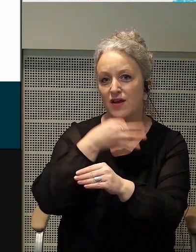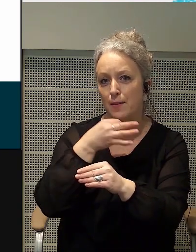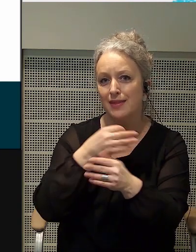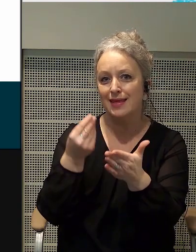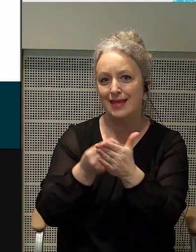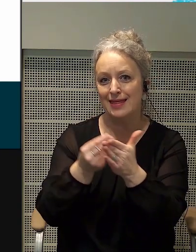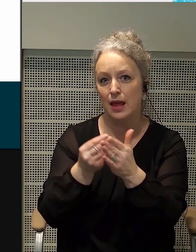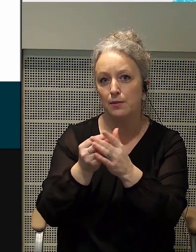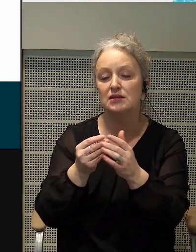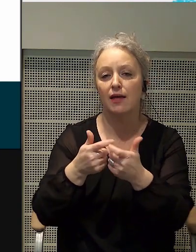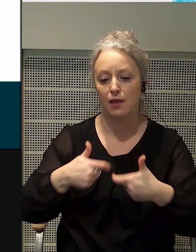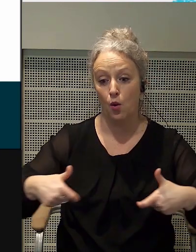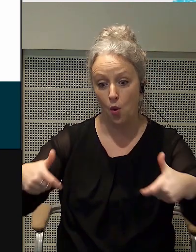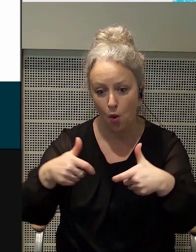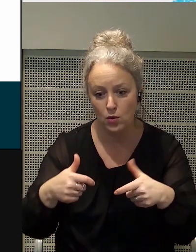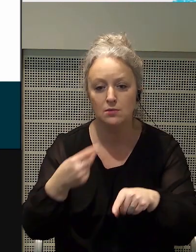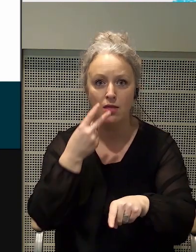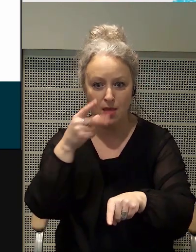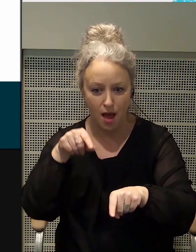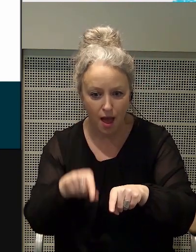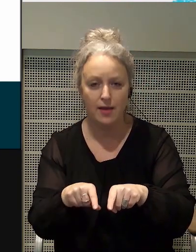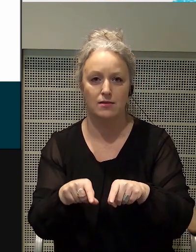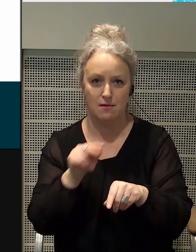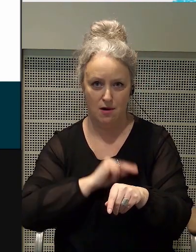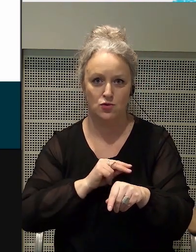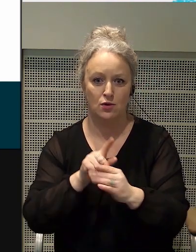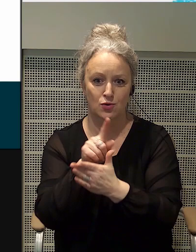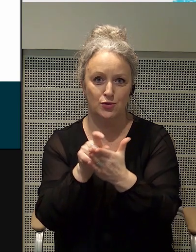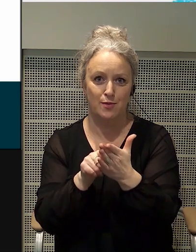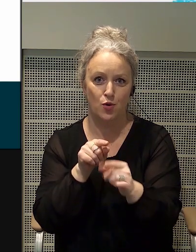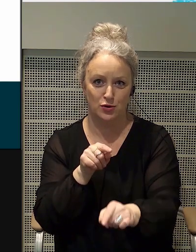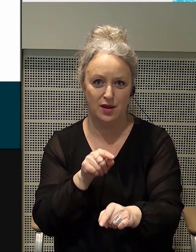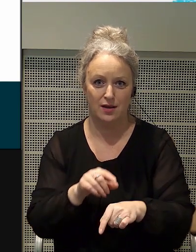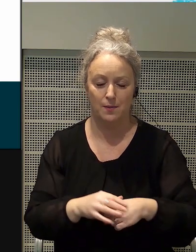right skills, the right questionnaires, and I think there's a lot to improve in that.